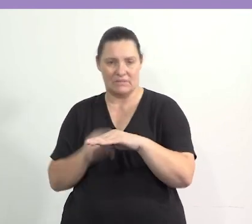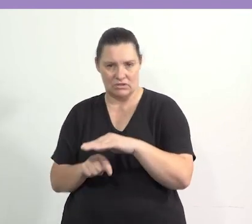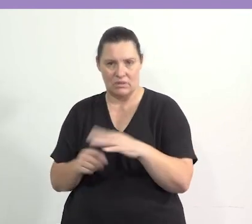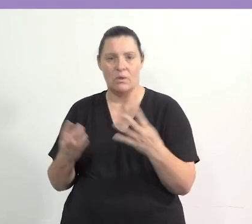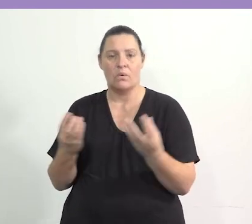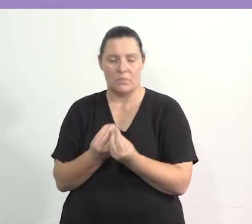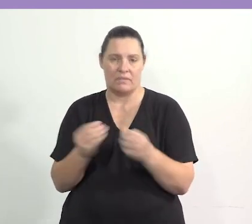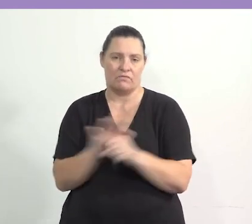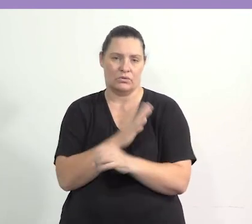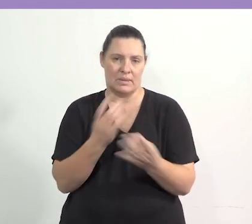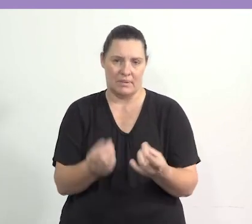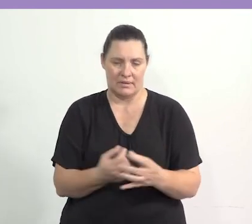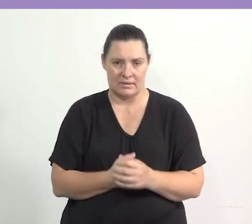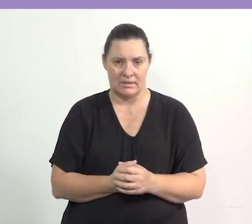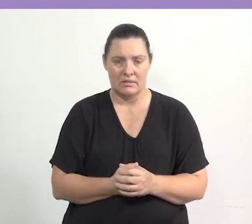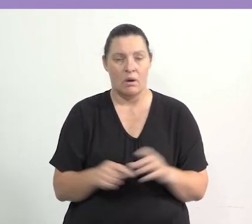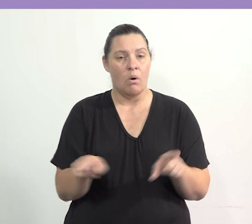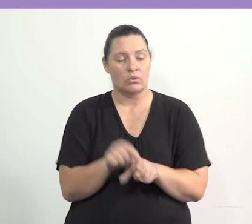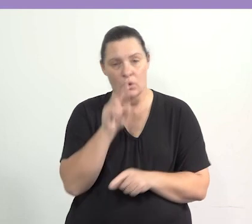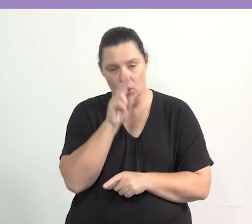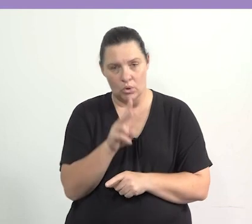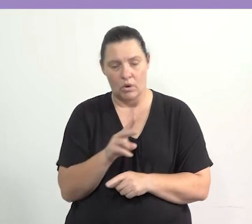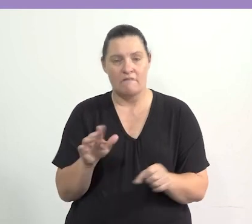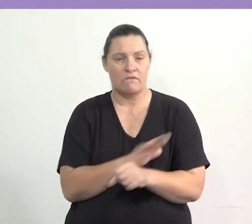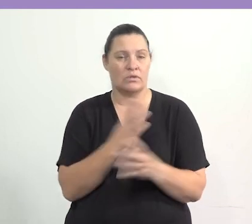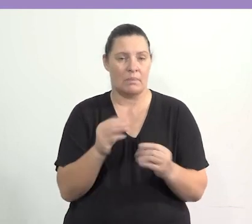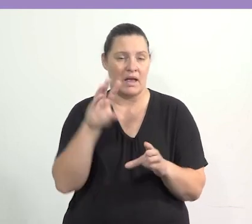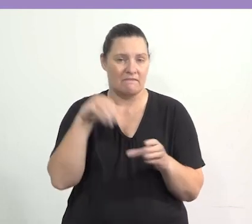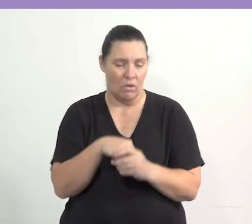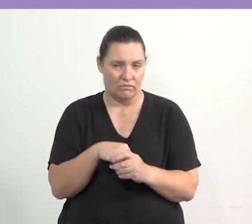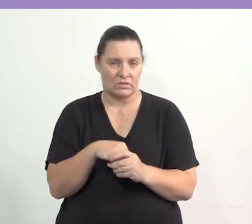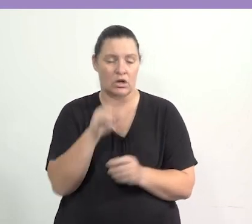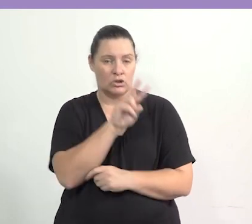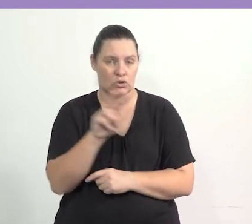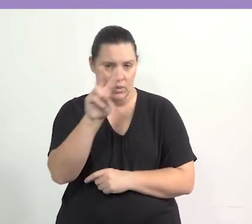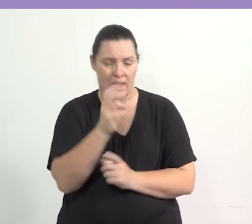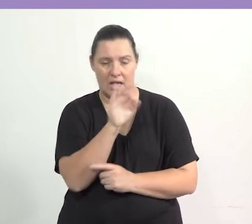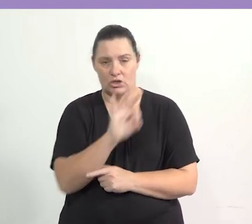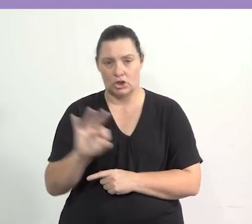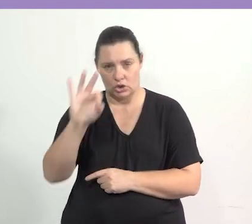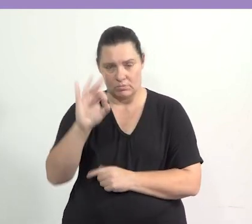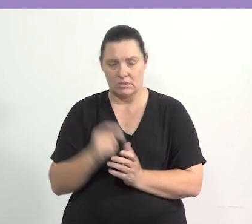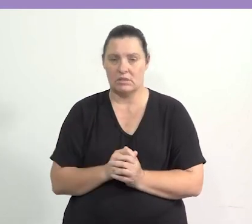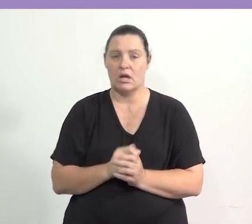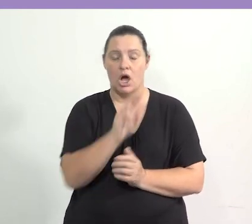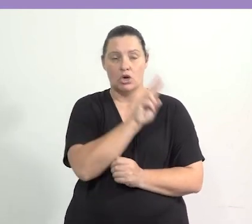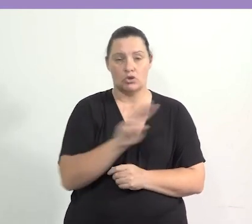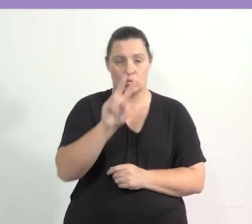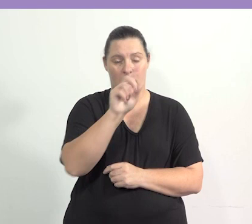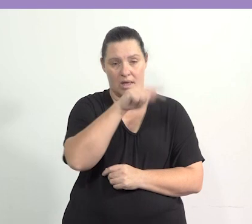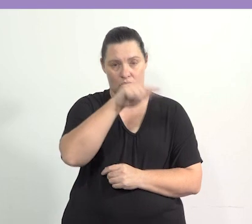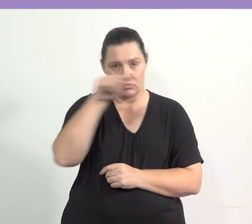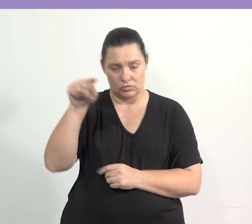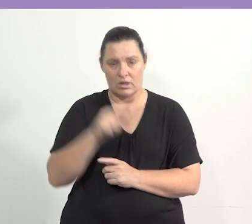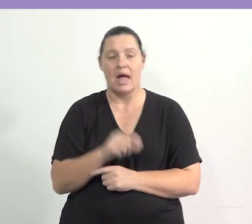division with integers. We also looked at integers that involve squares, cubes, cube roots,